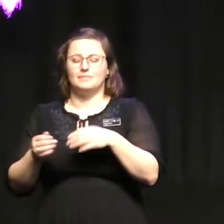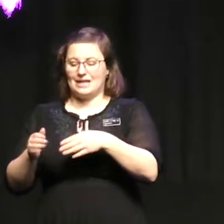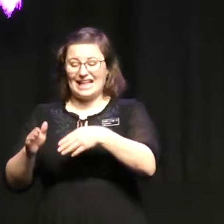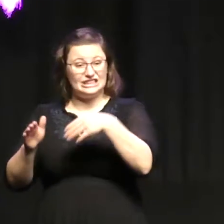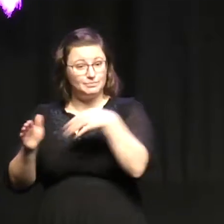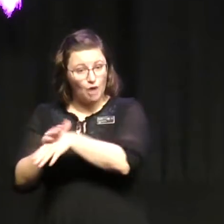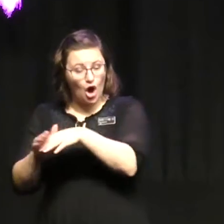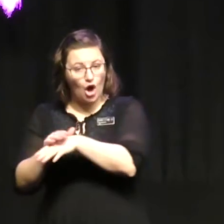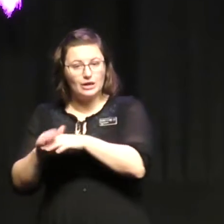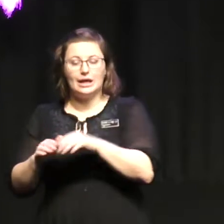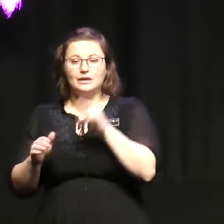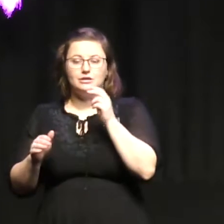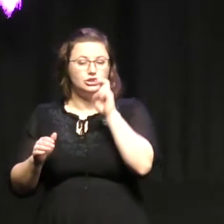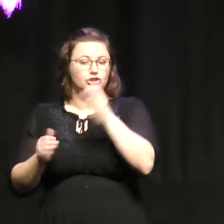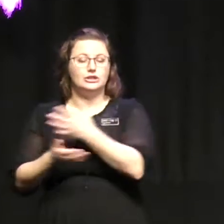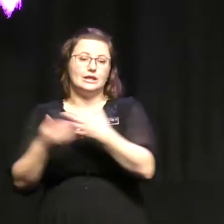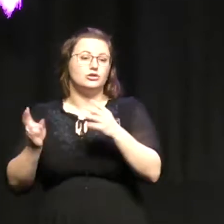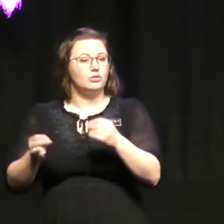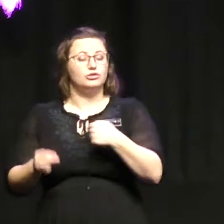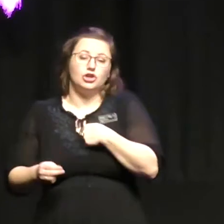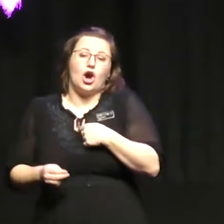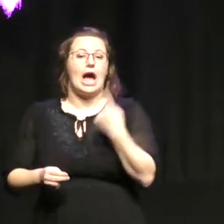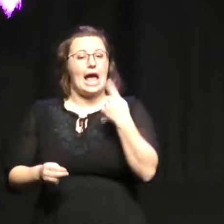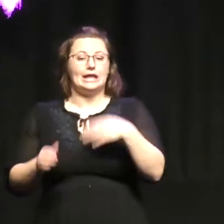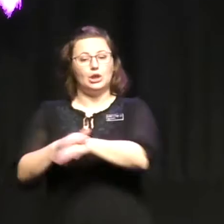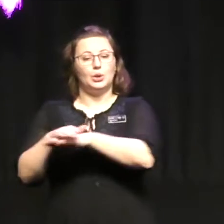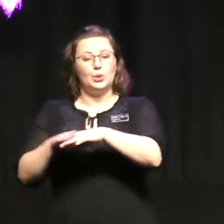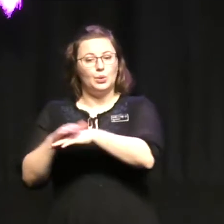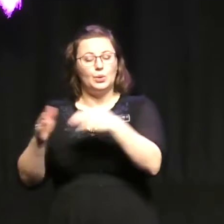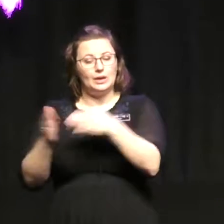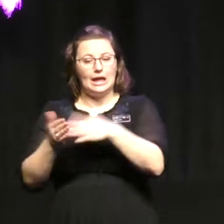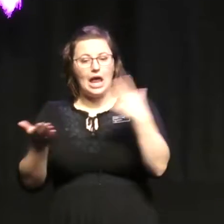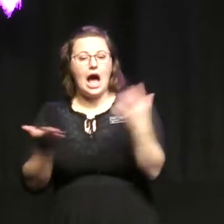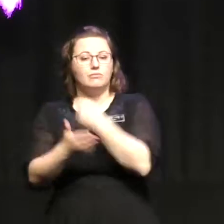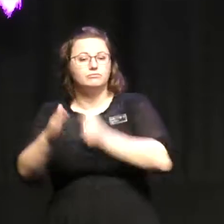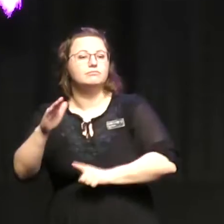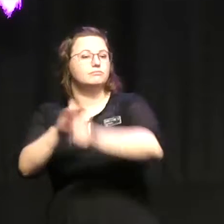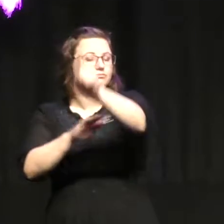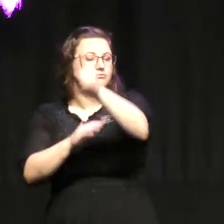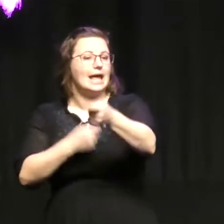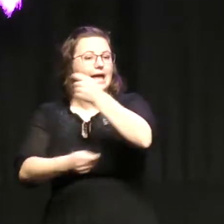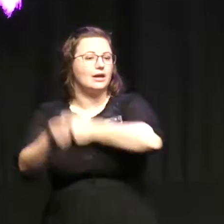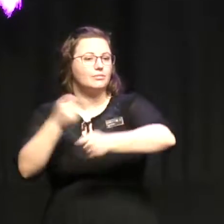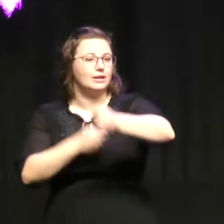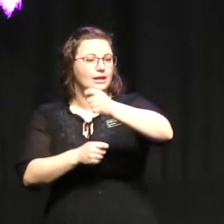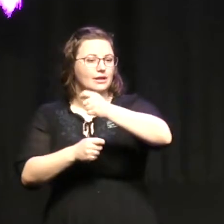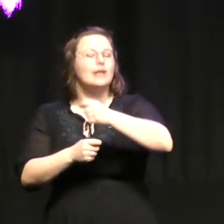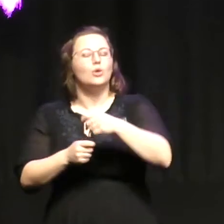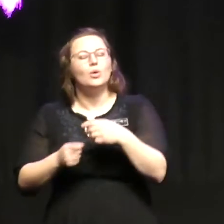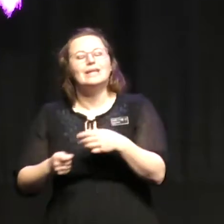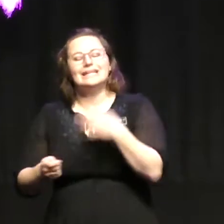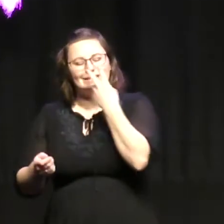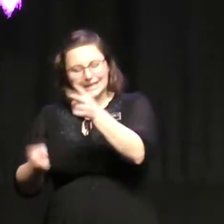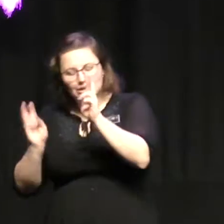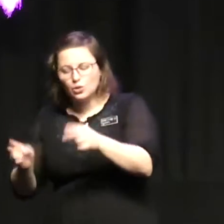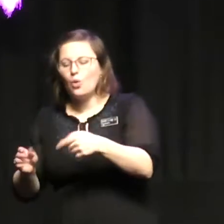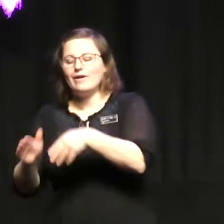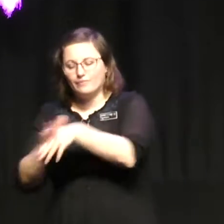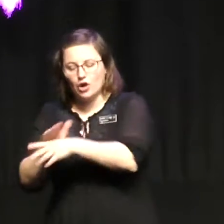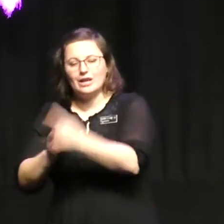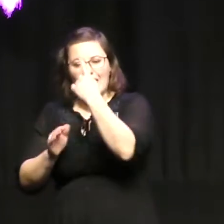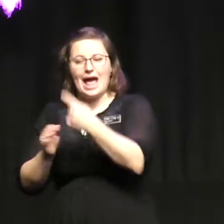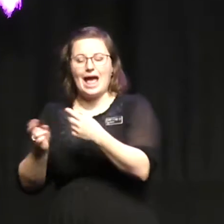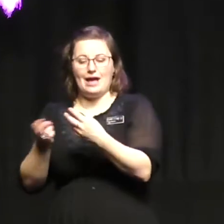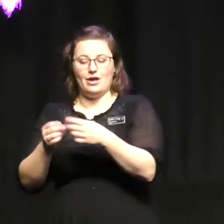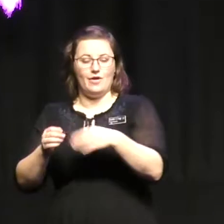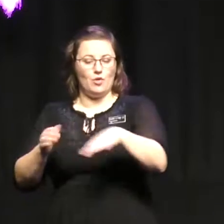for economic growth or prosperity, and that is what the SEWA members emphasize on. Savings